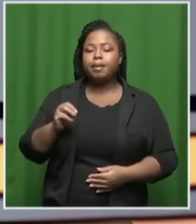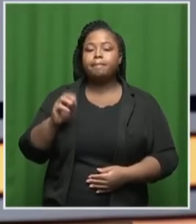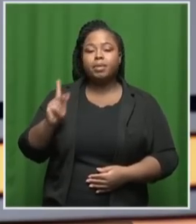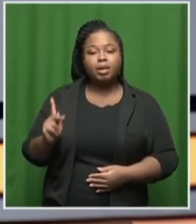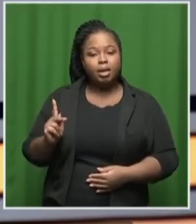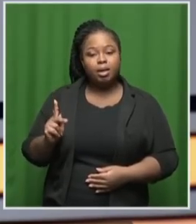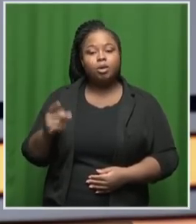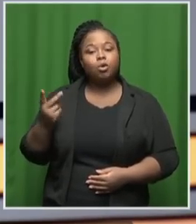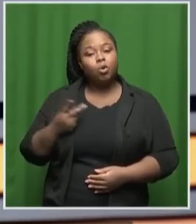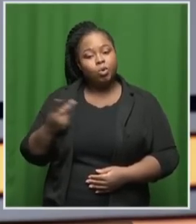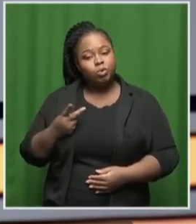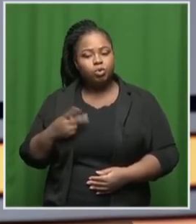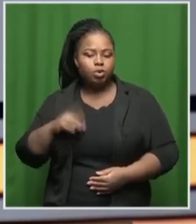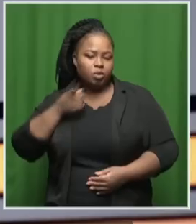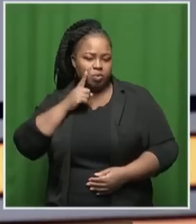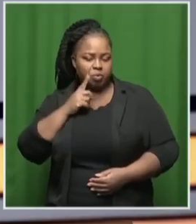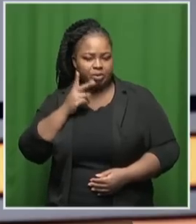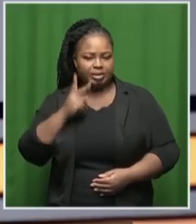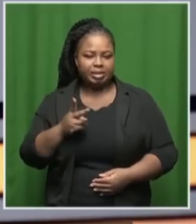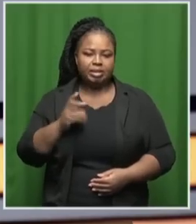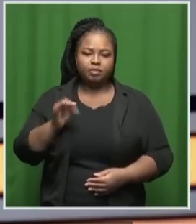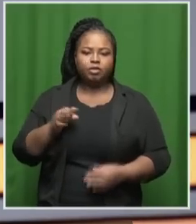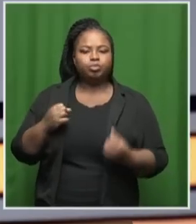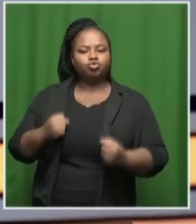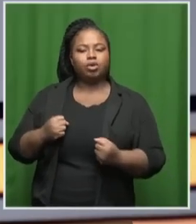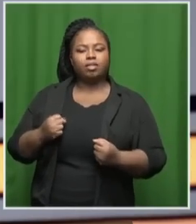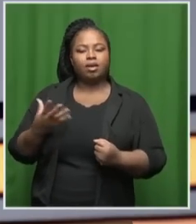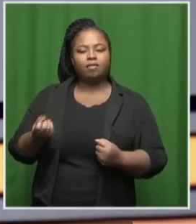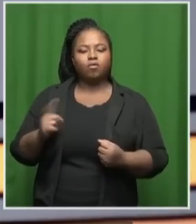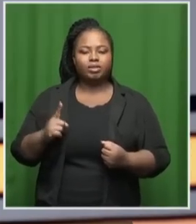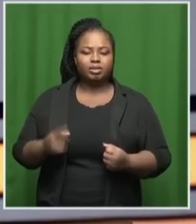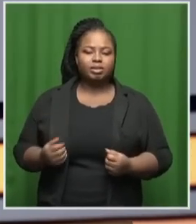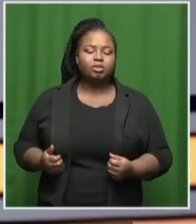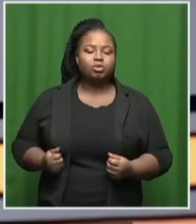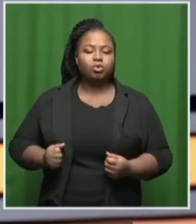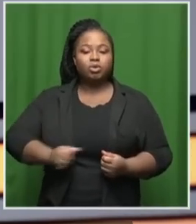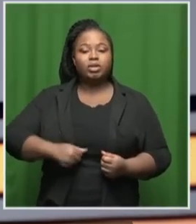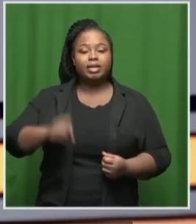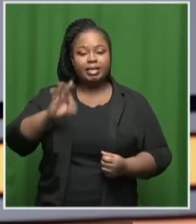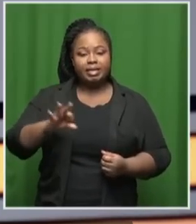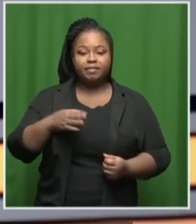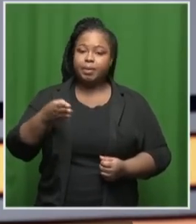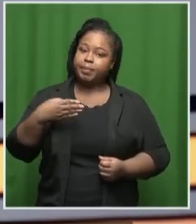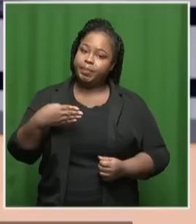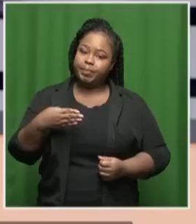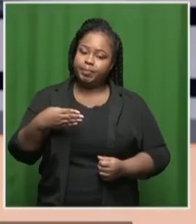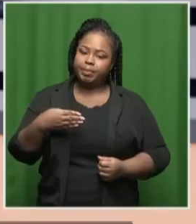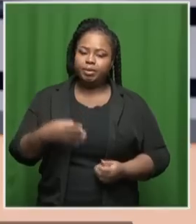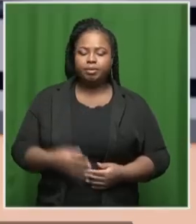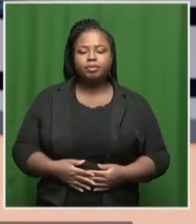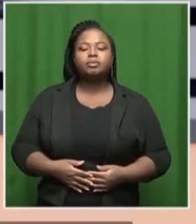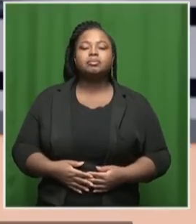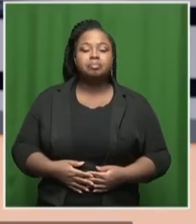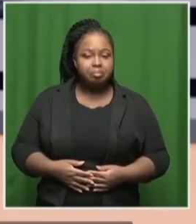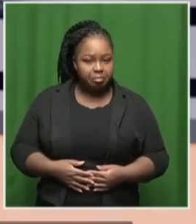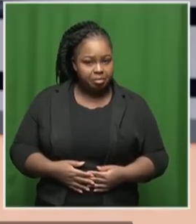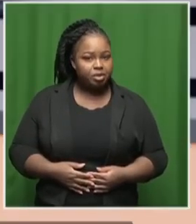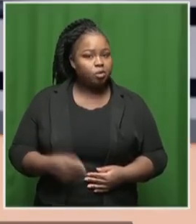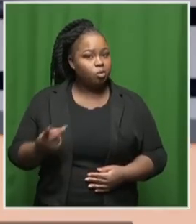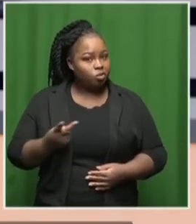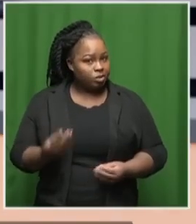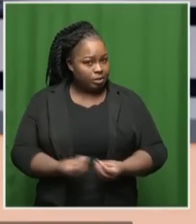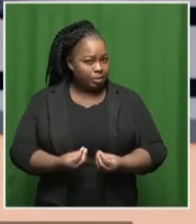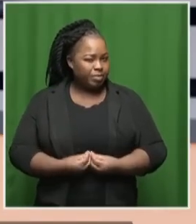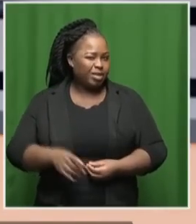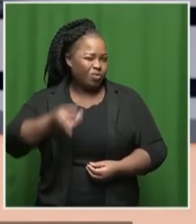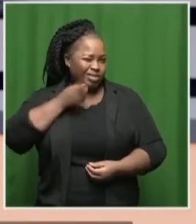MKP is also going to be tested of what strength does it have if Jacob Zuma is not the face and he's not there. Yes. So that's going to be also something to